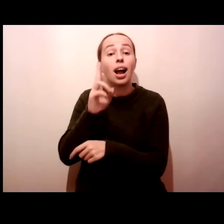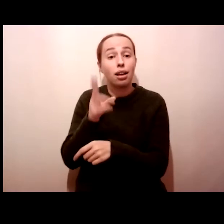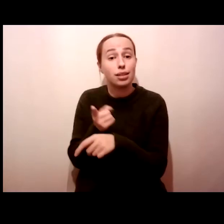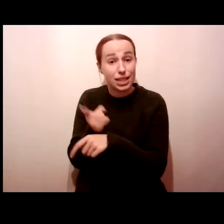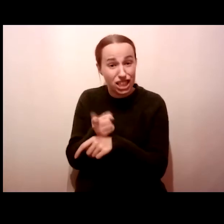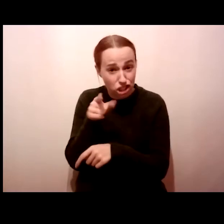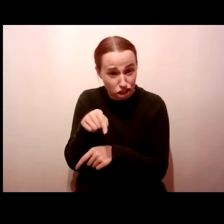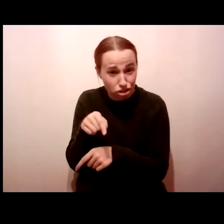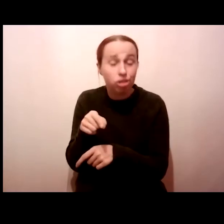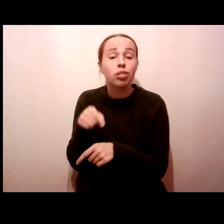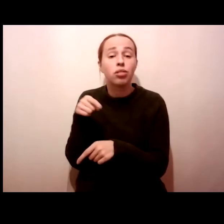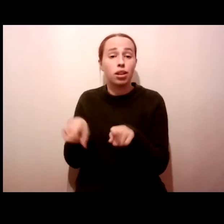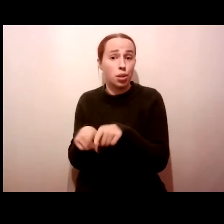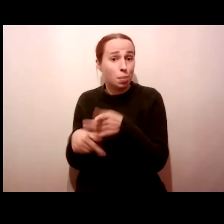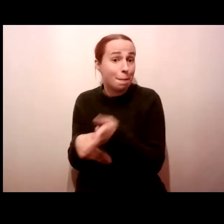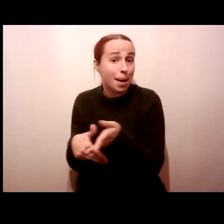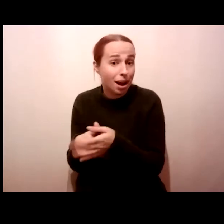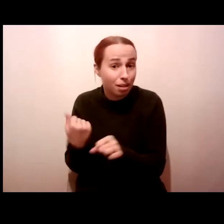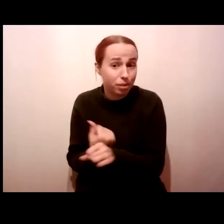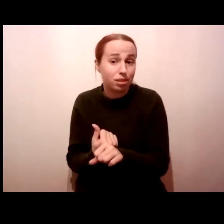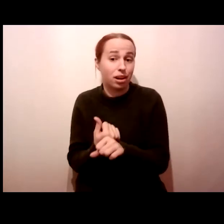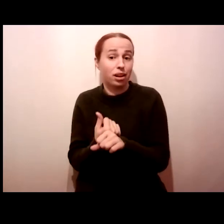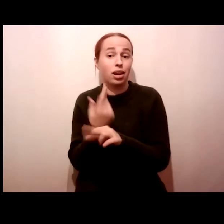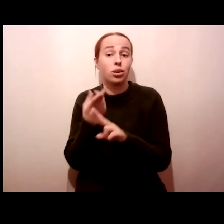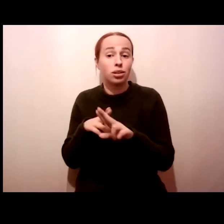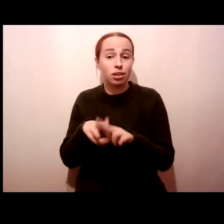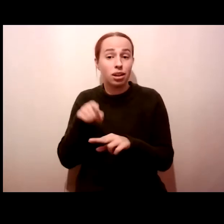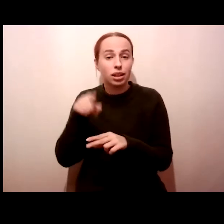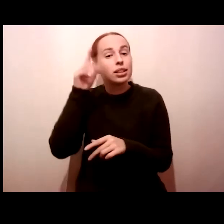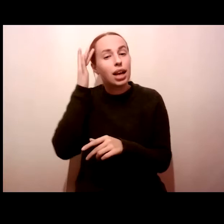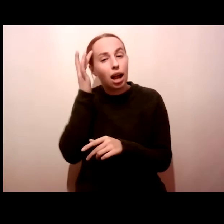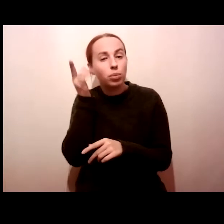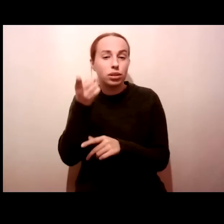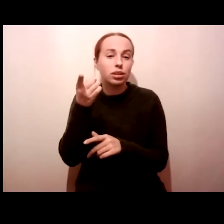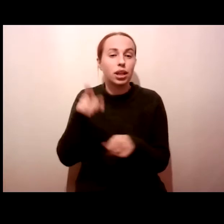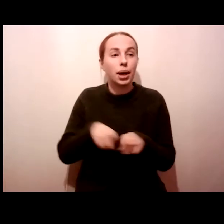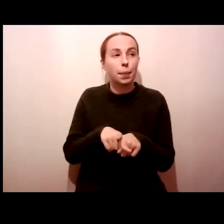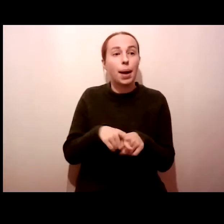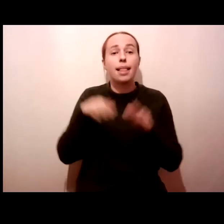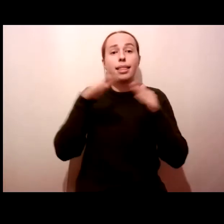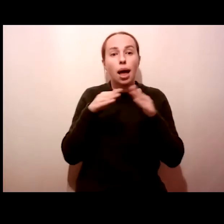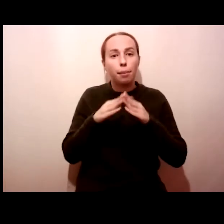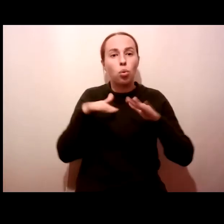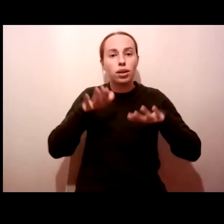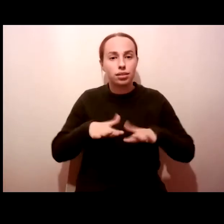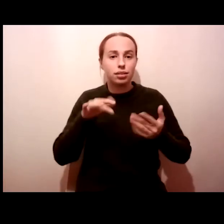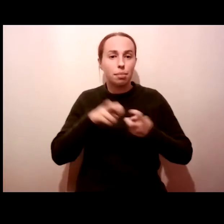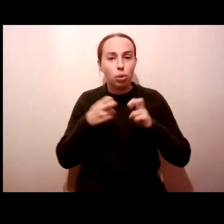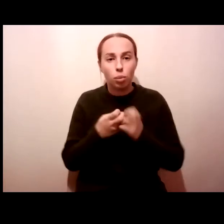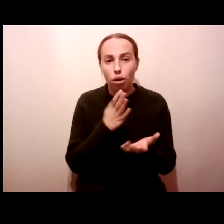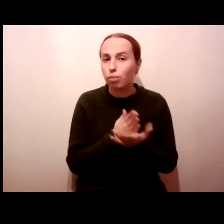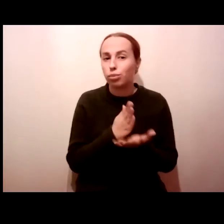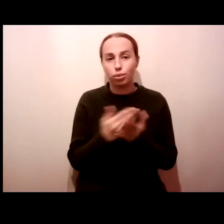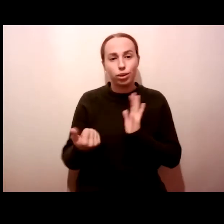We have to have assistants in place for the child who is misbehaving, because sometimes